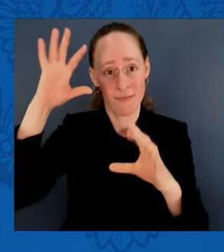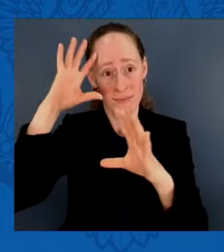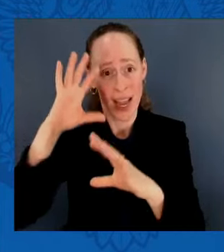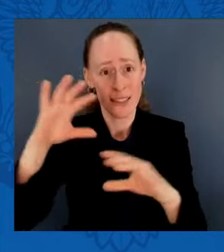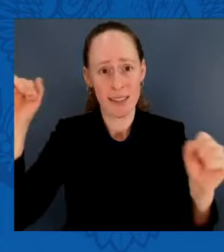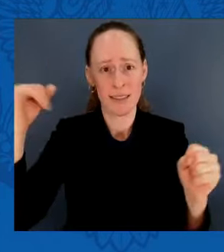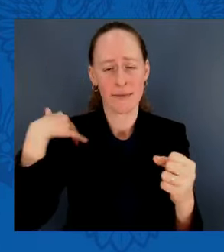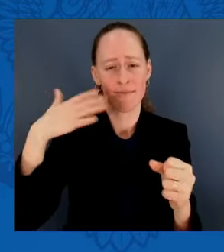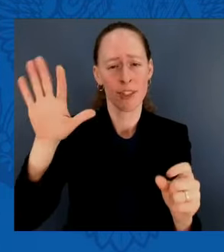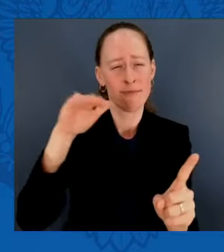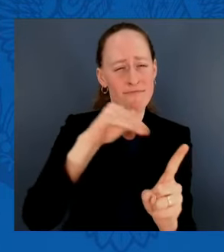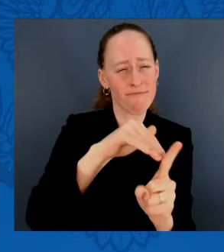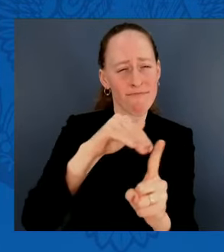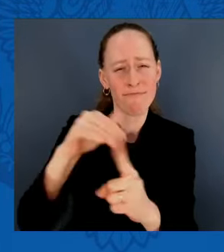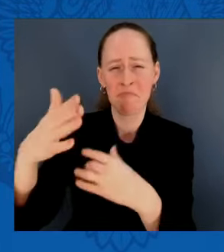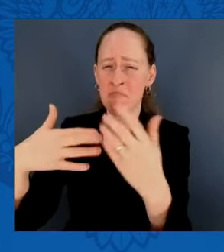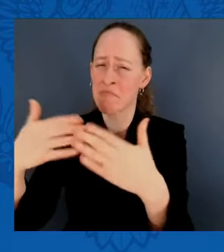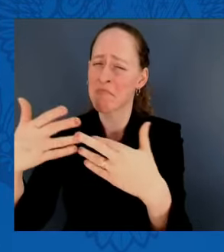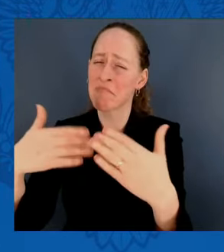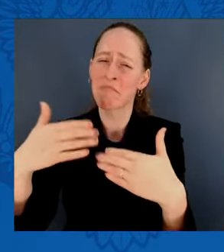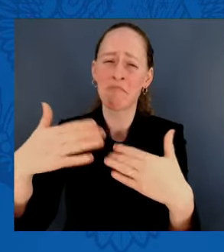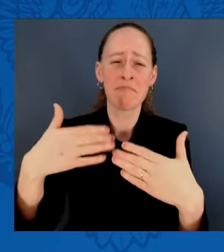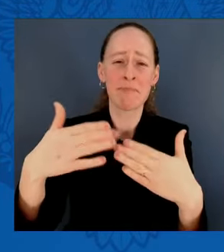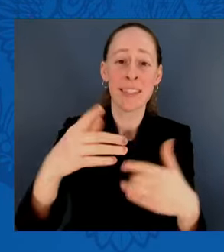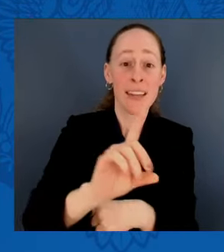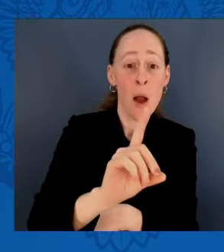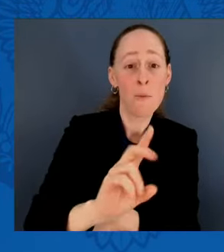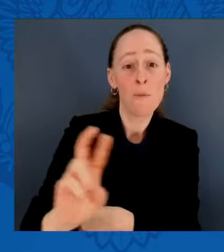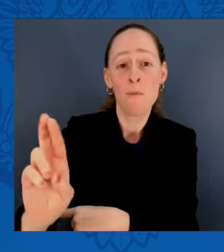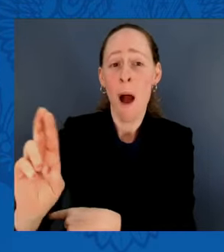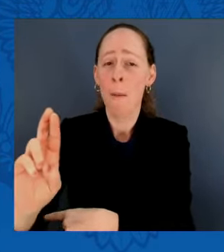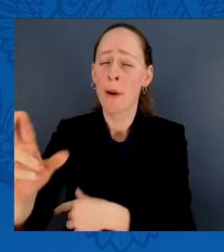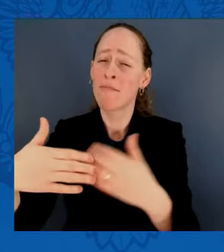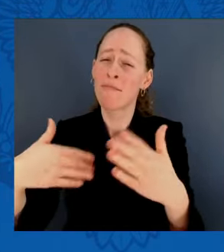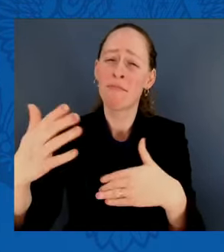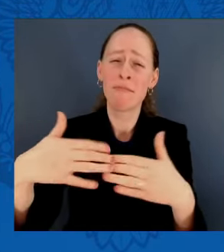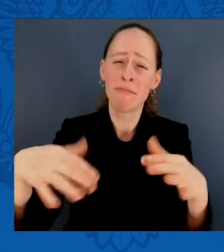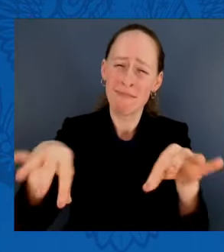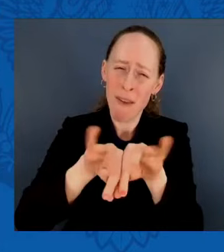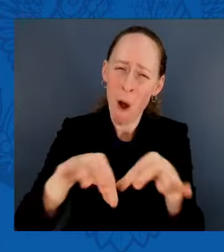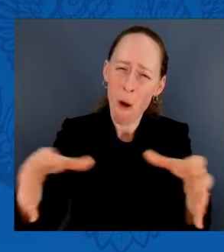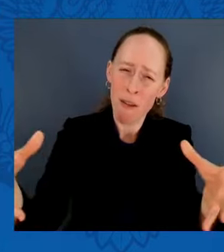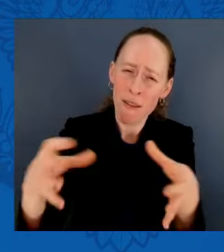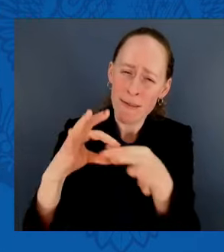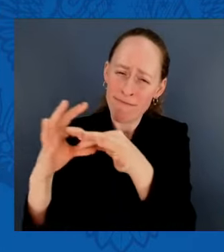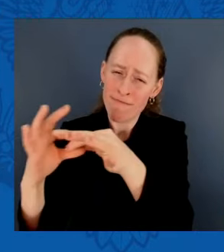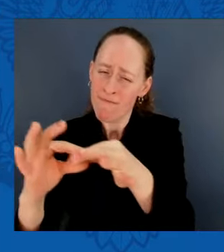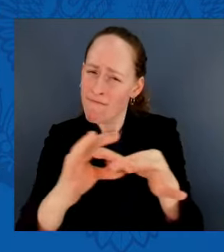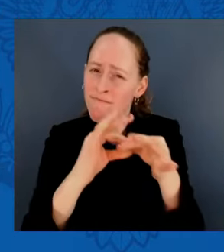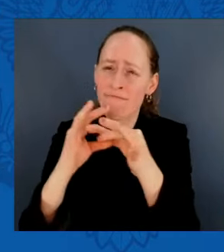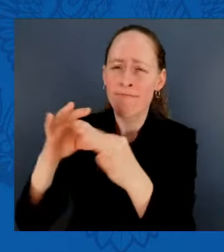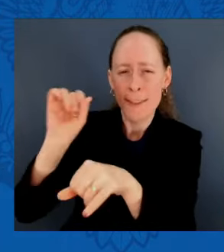and defend democracy. Remember your oath of office is defending against all threats, foreign and domestic.